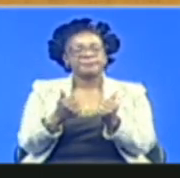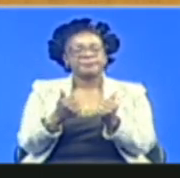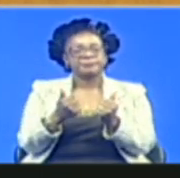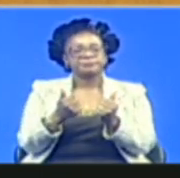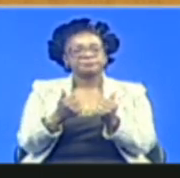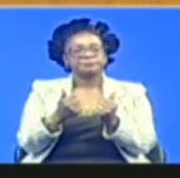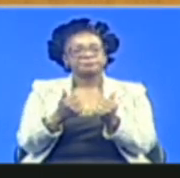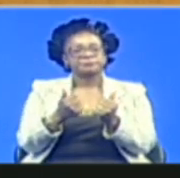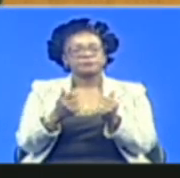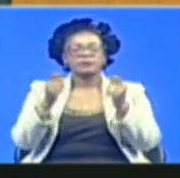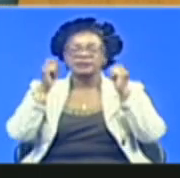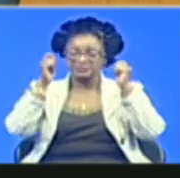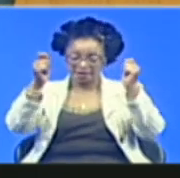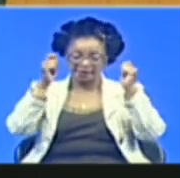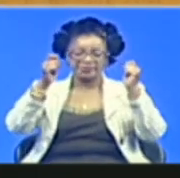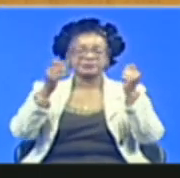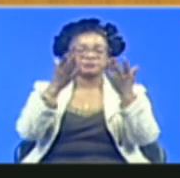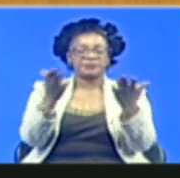The strike will be on